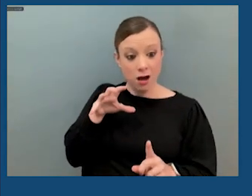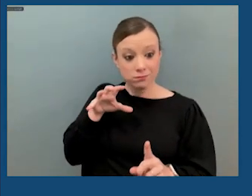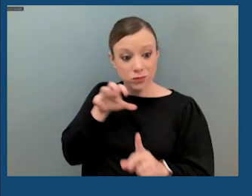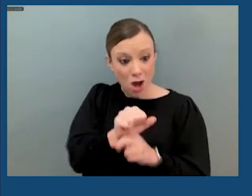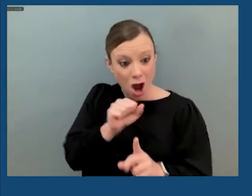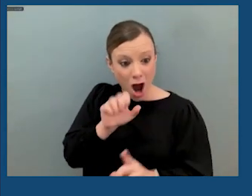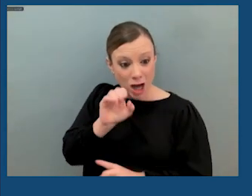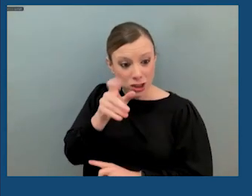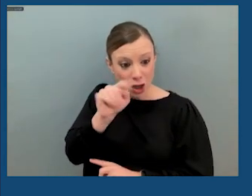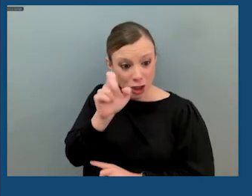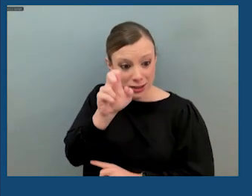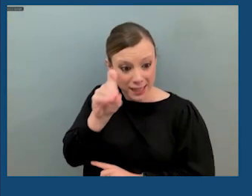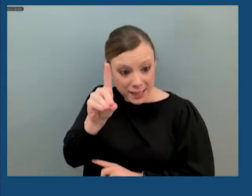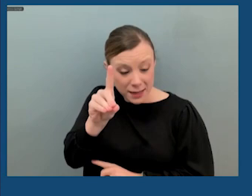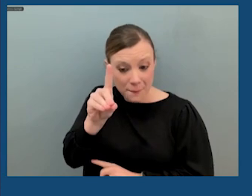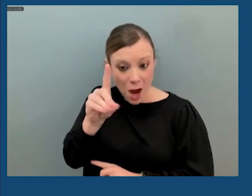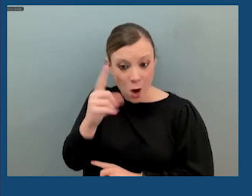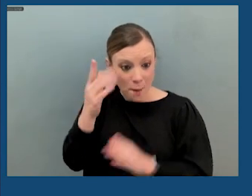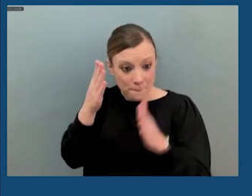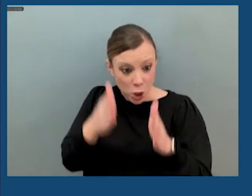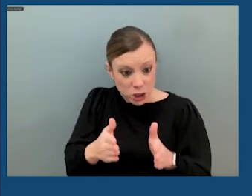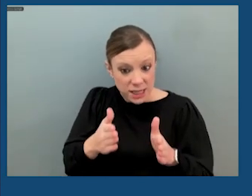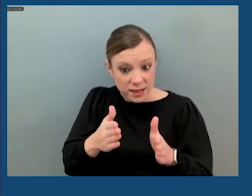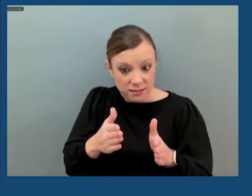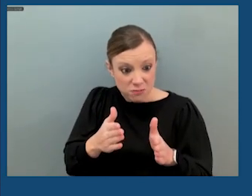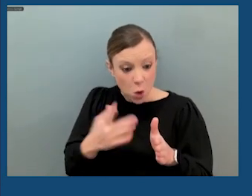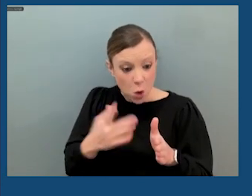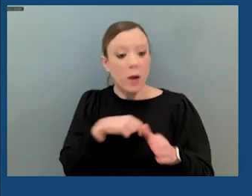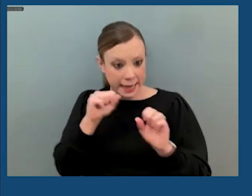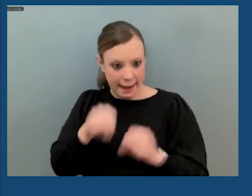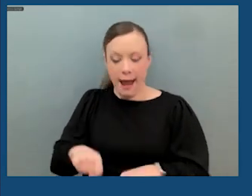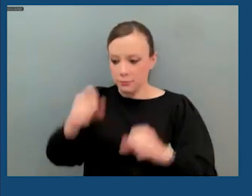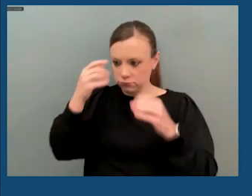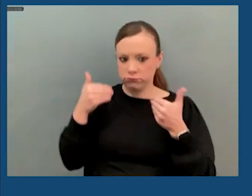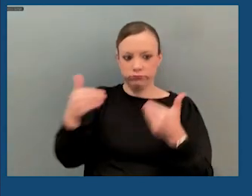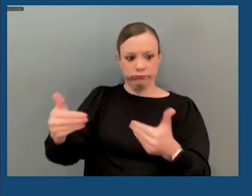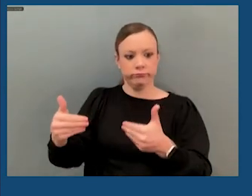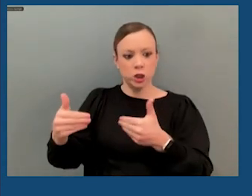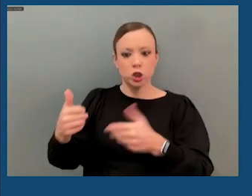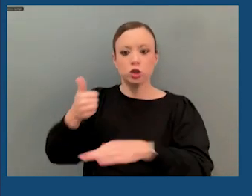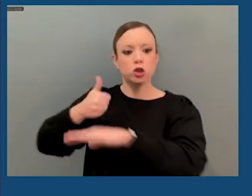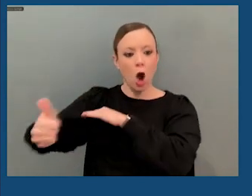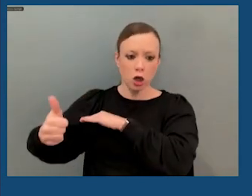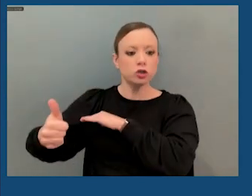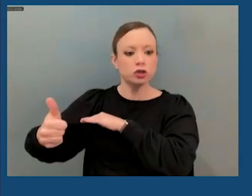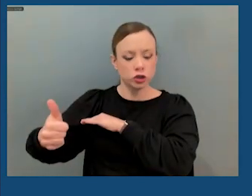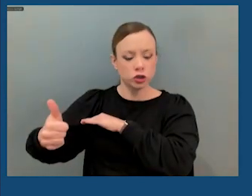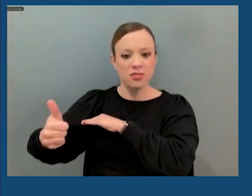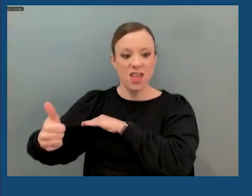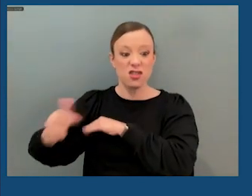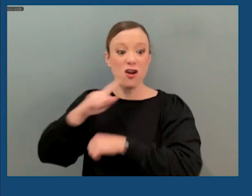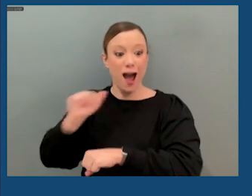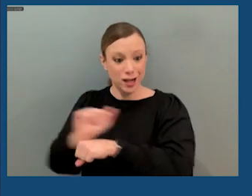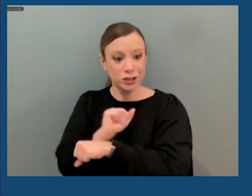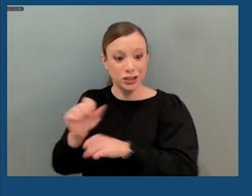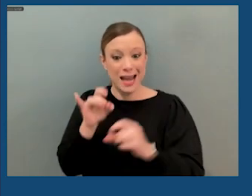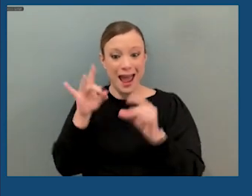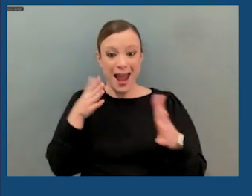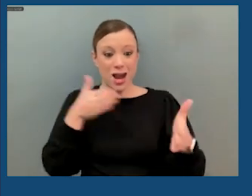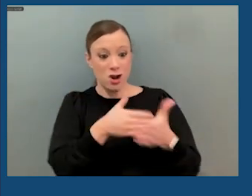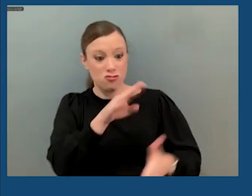charge that, if it's motivated by hate, as an assault as a hate crime. If you're assaulted by 5